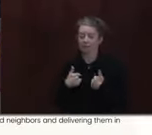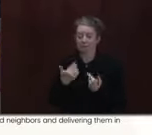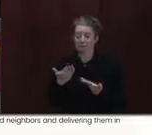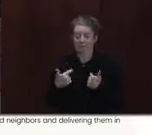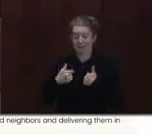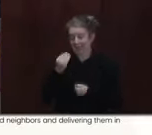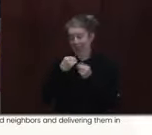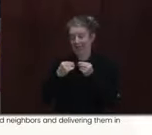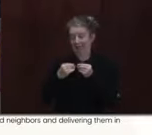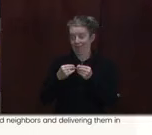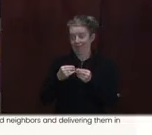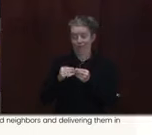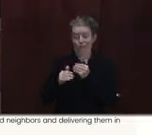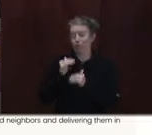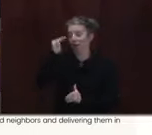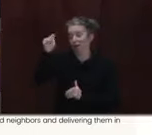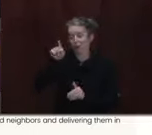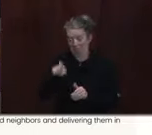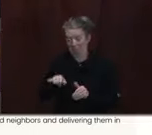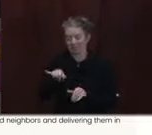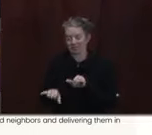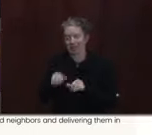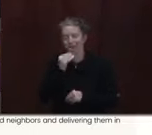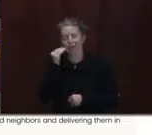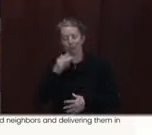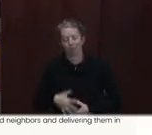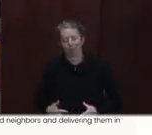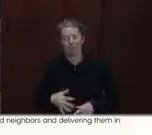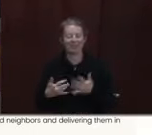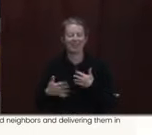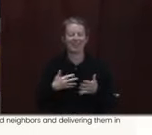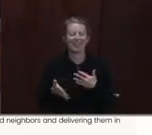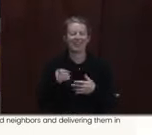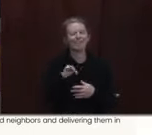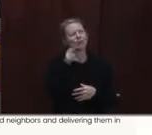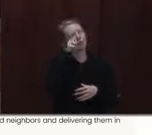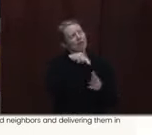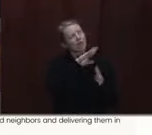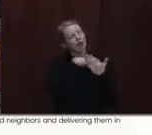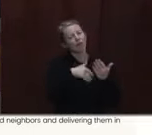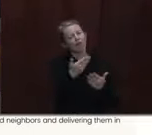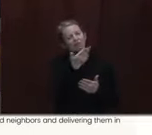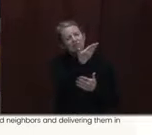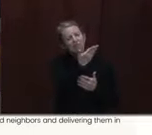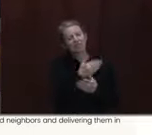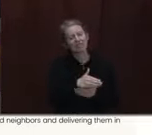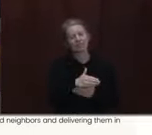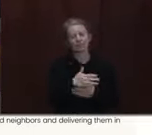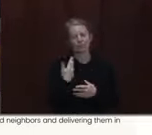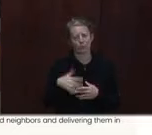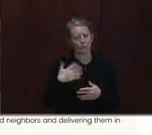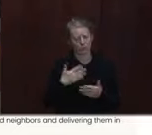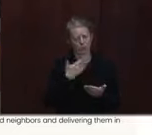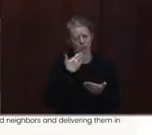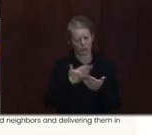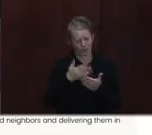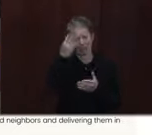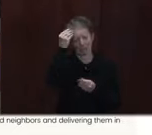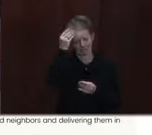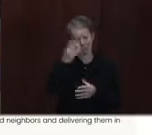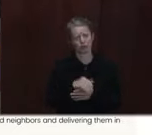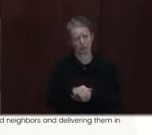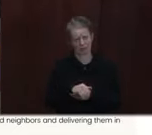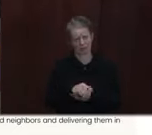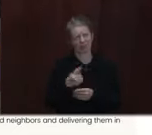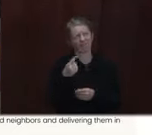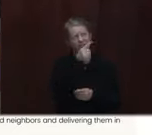do that, but this, if you read all of these are very good, and they need to be put